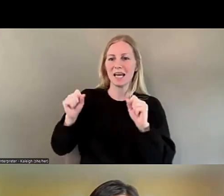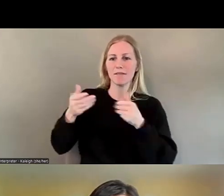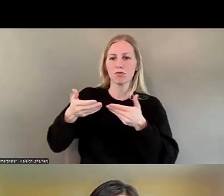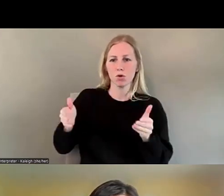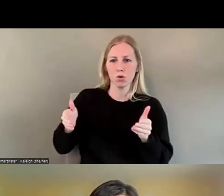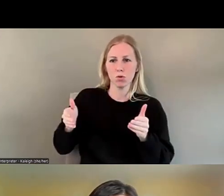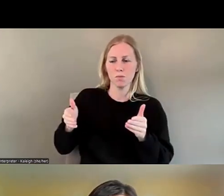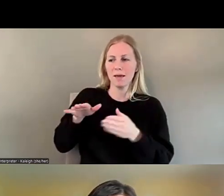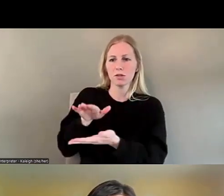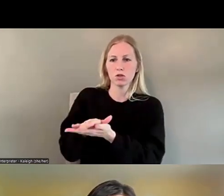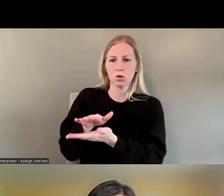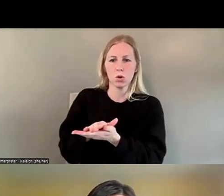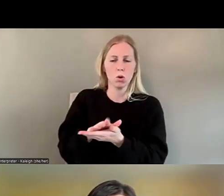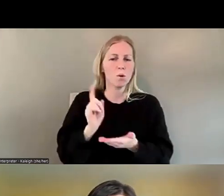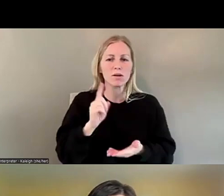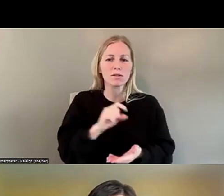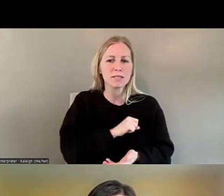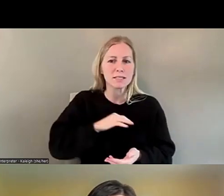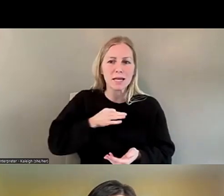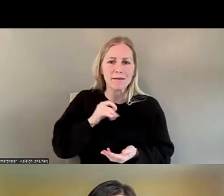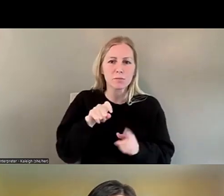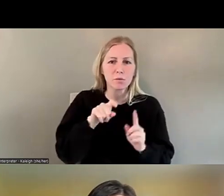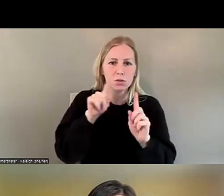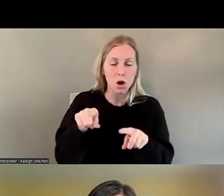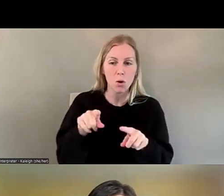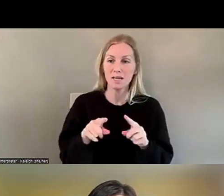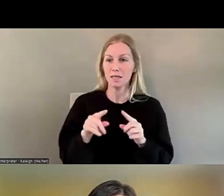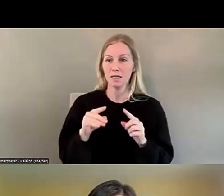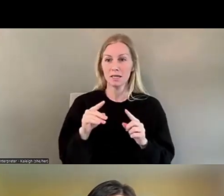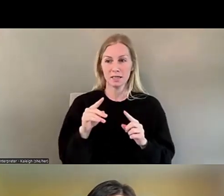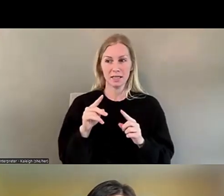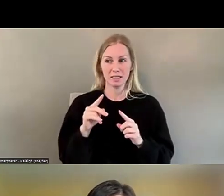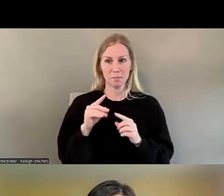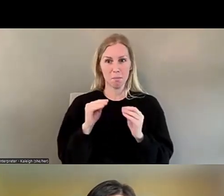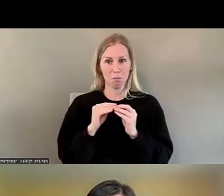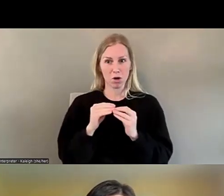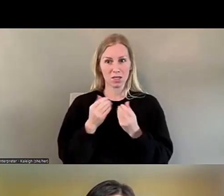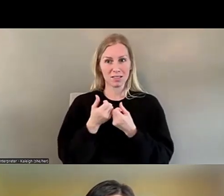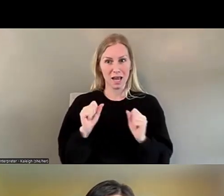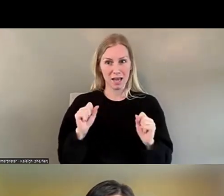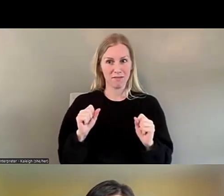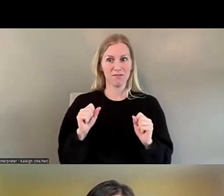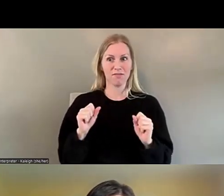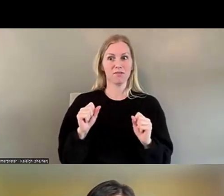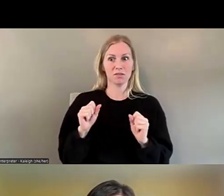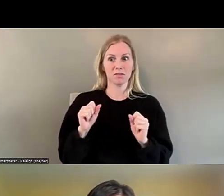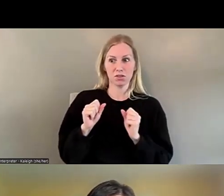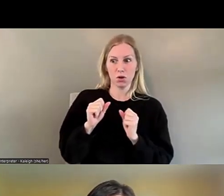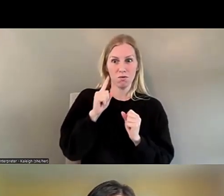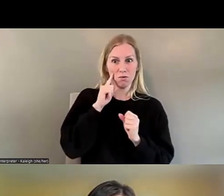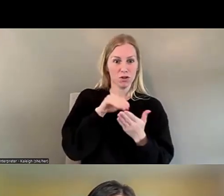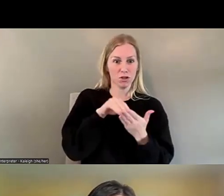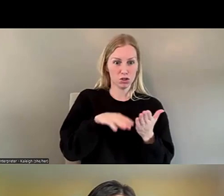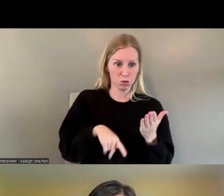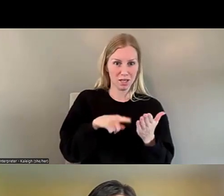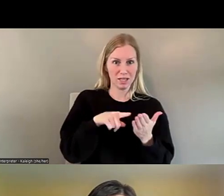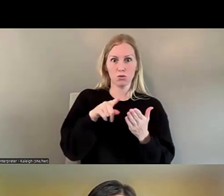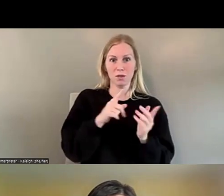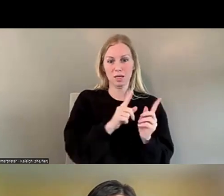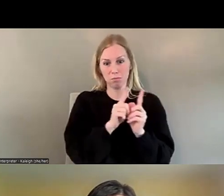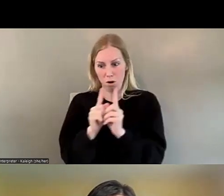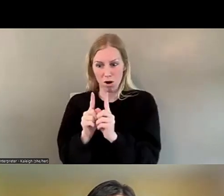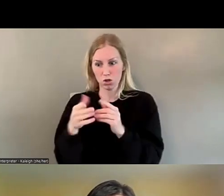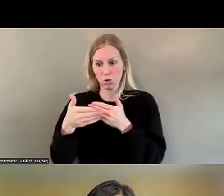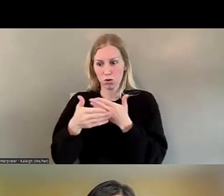go? Isn't it safer to have a student in a room that's free of desks and chairs and that